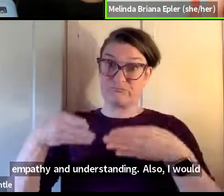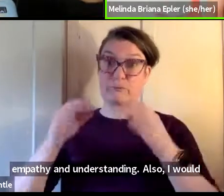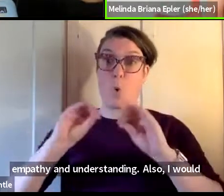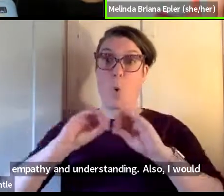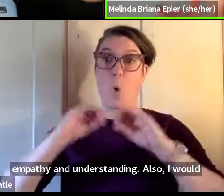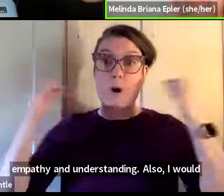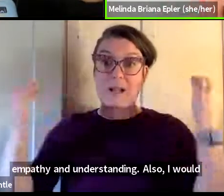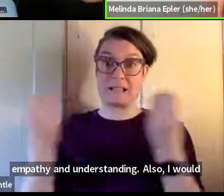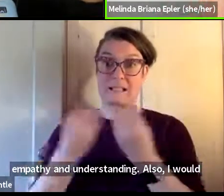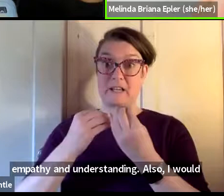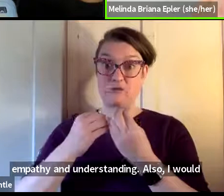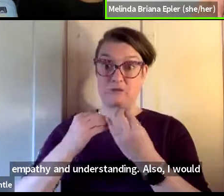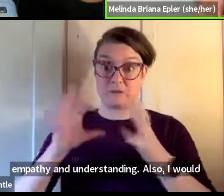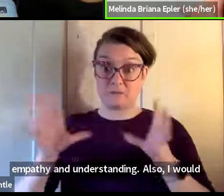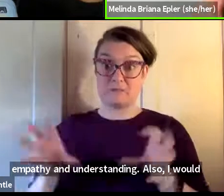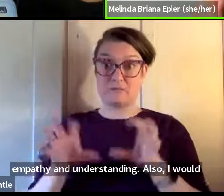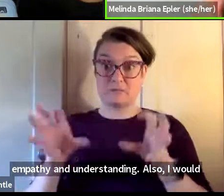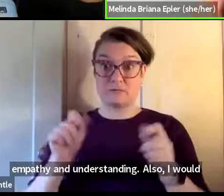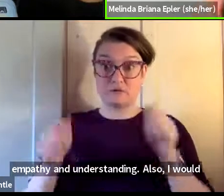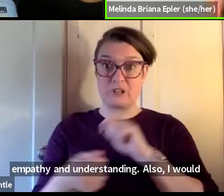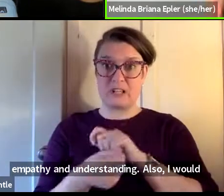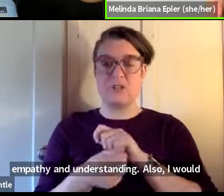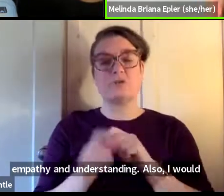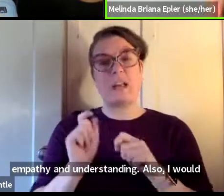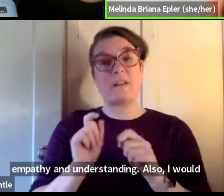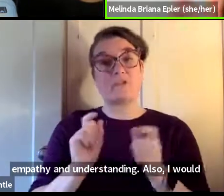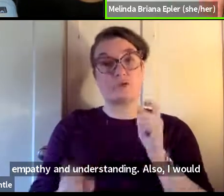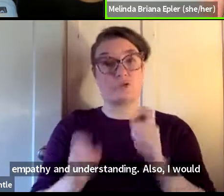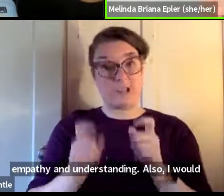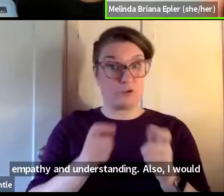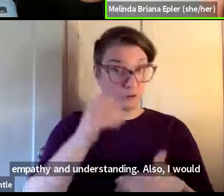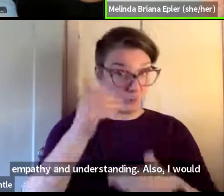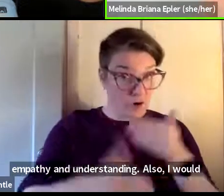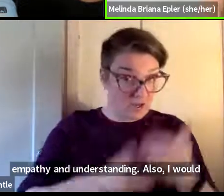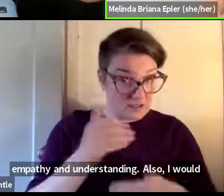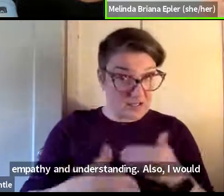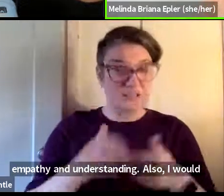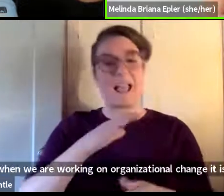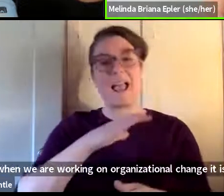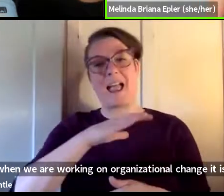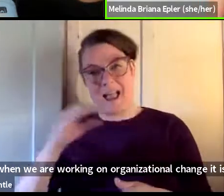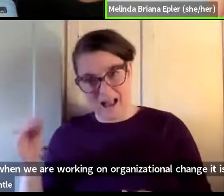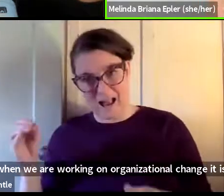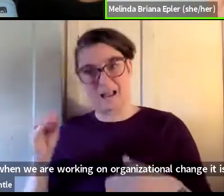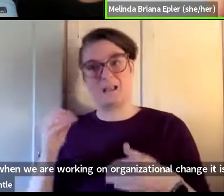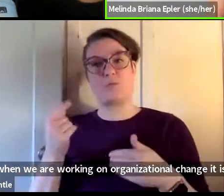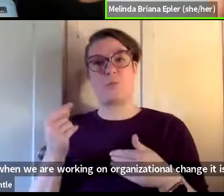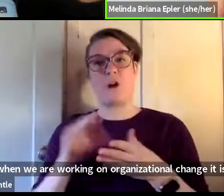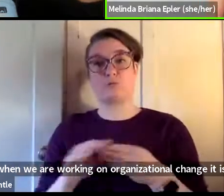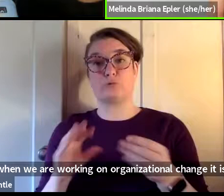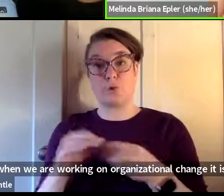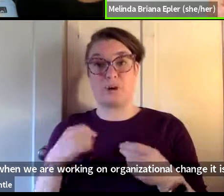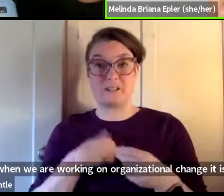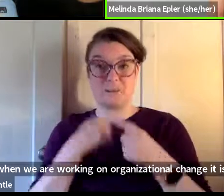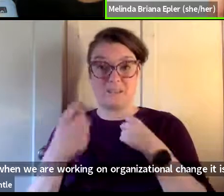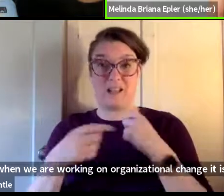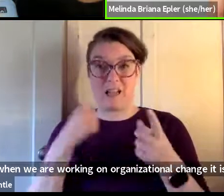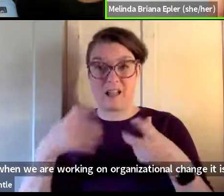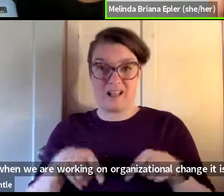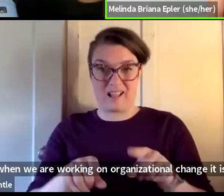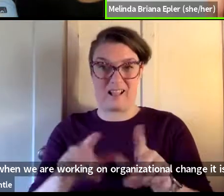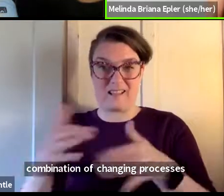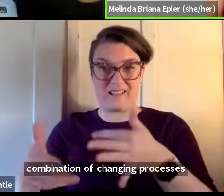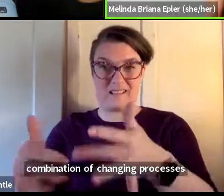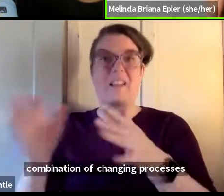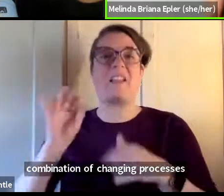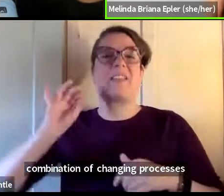change, it is a combination of changing processes and the stories that we tell along the way that really move